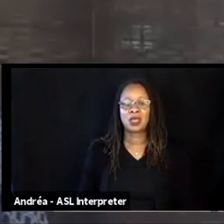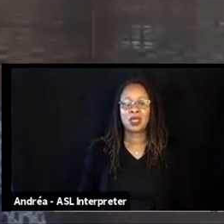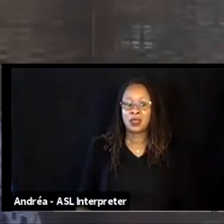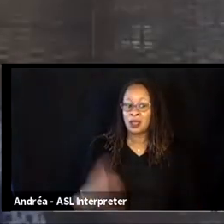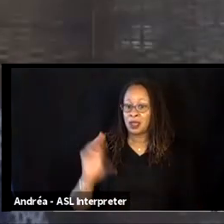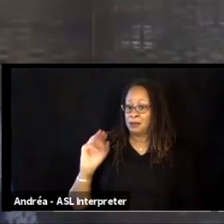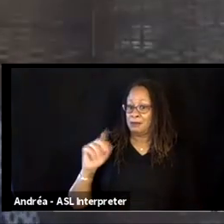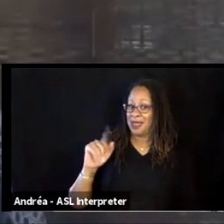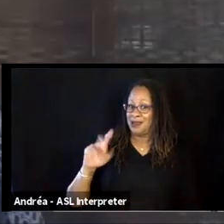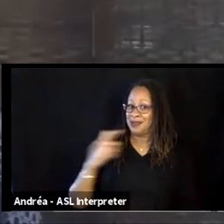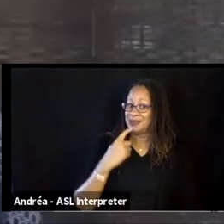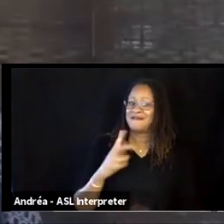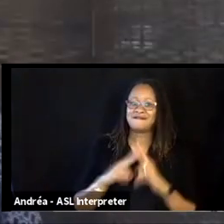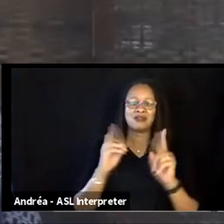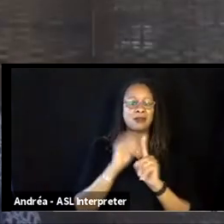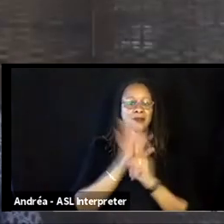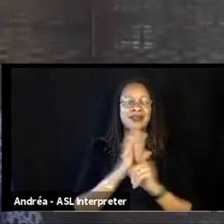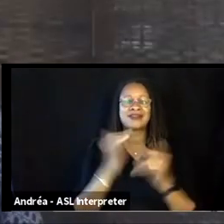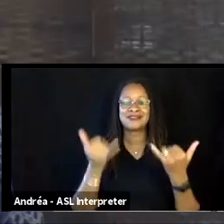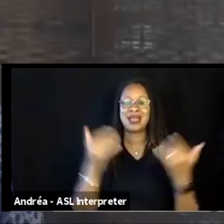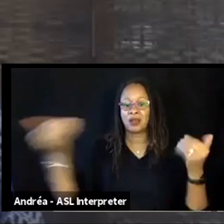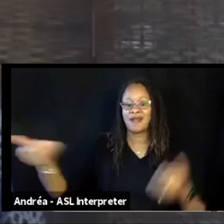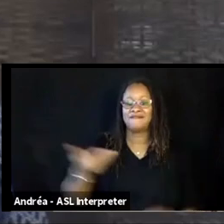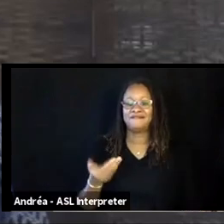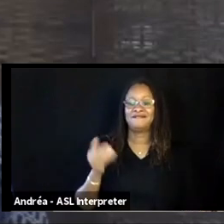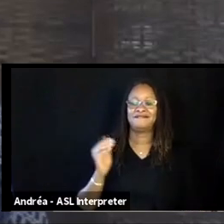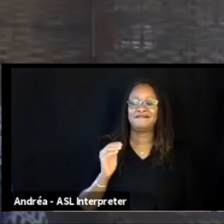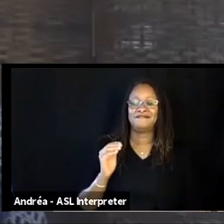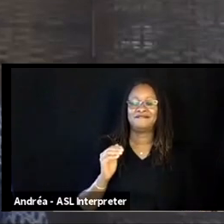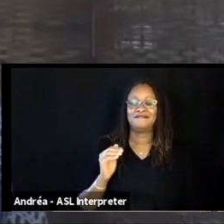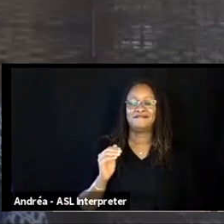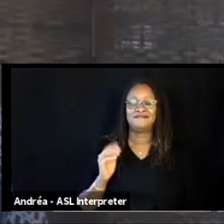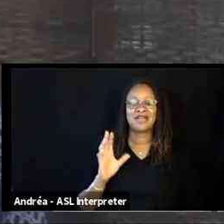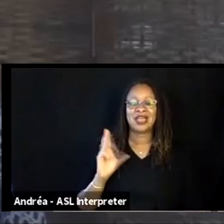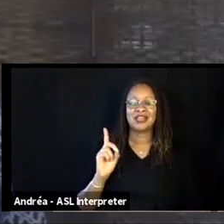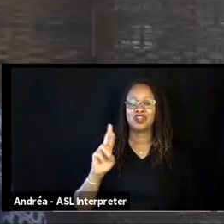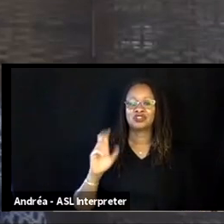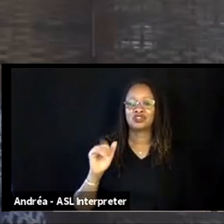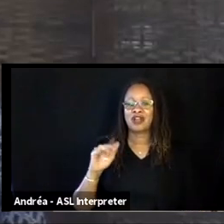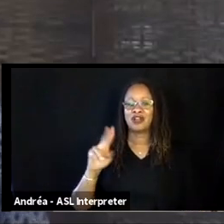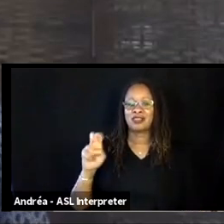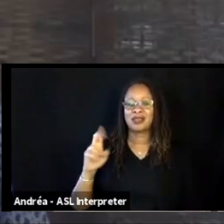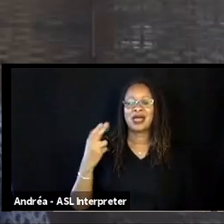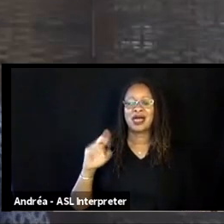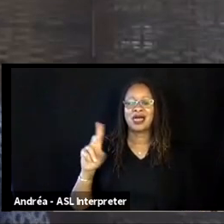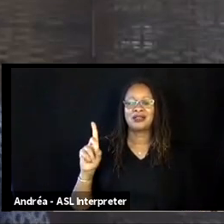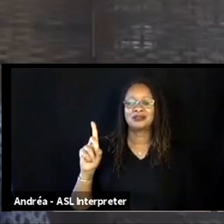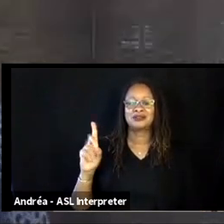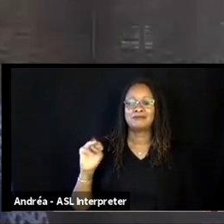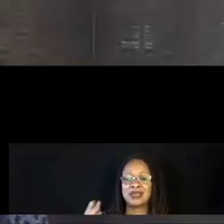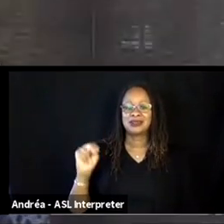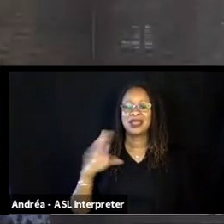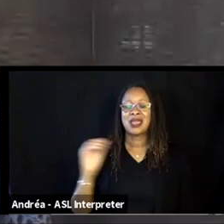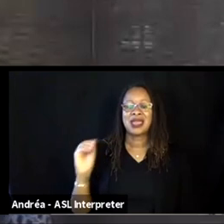impactful. So now I'm going to invite Dr. Caroline Heldman to come back on, and then Elizabeth Kilpatrick, who